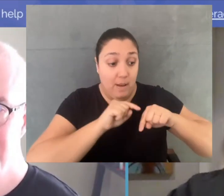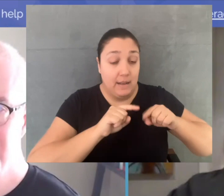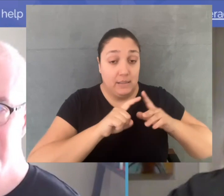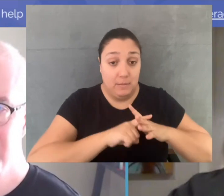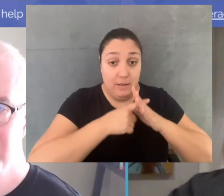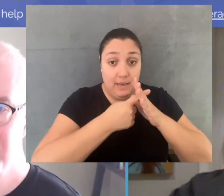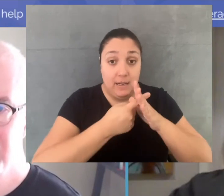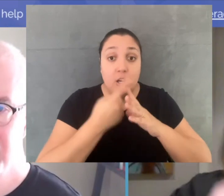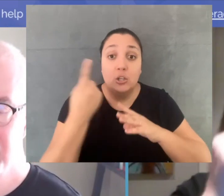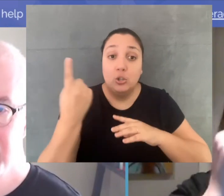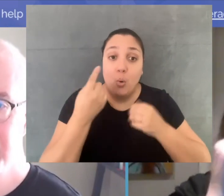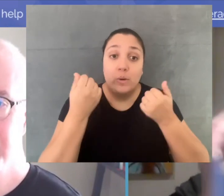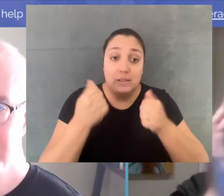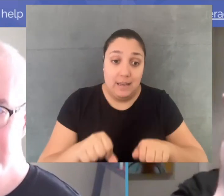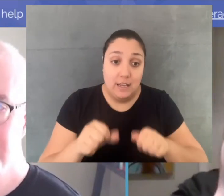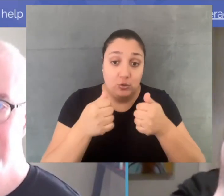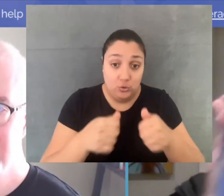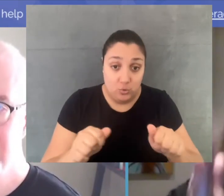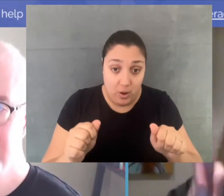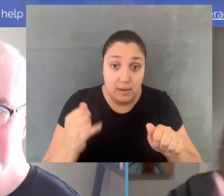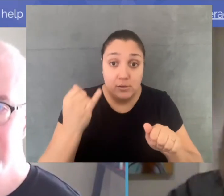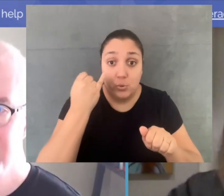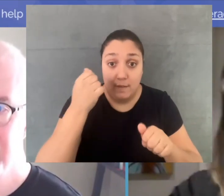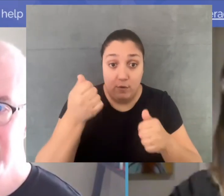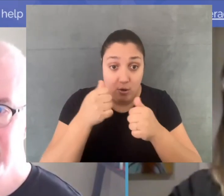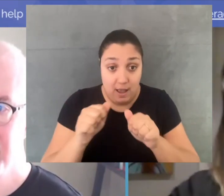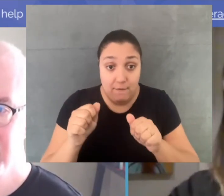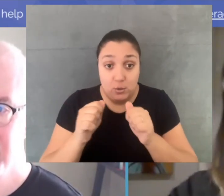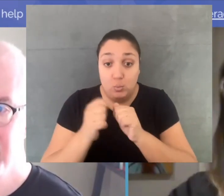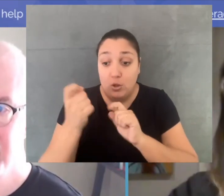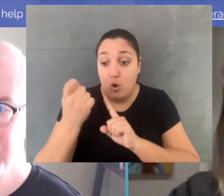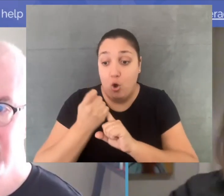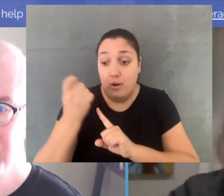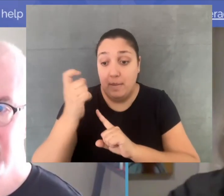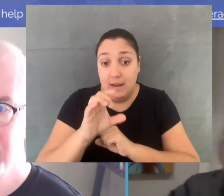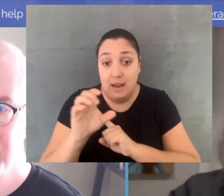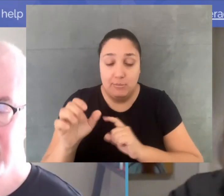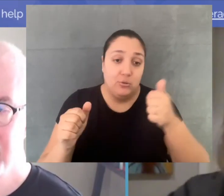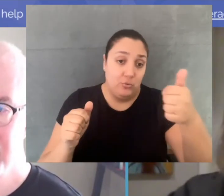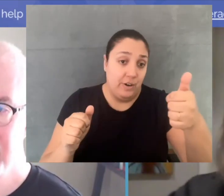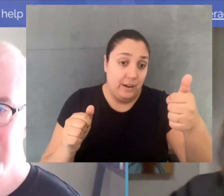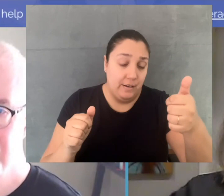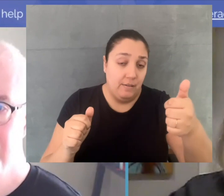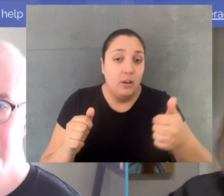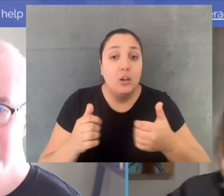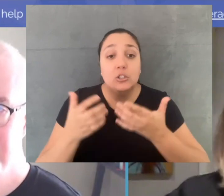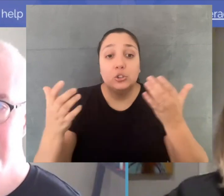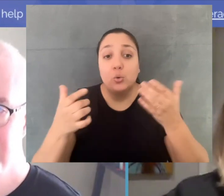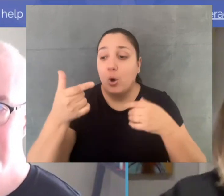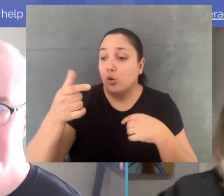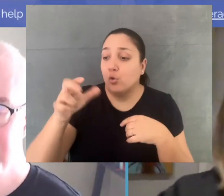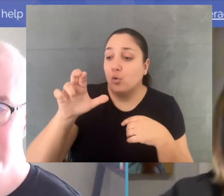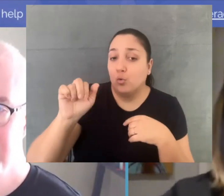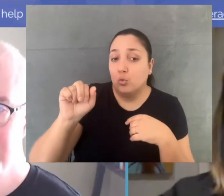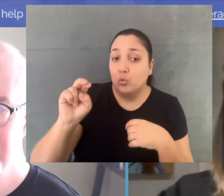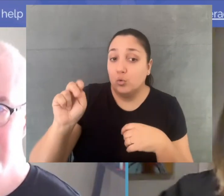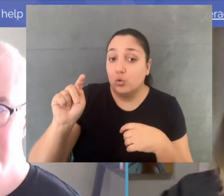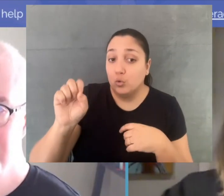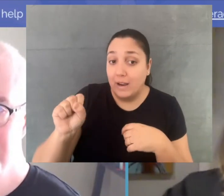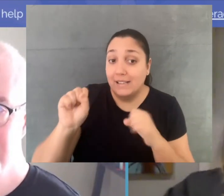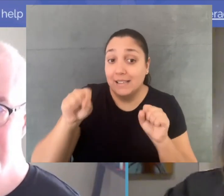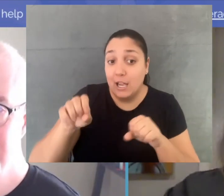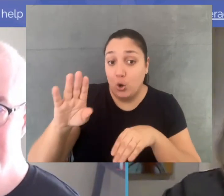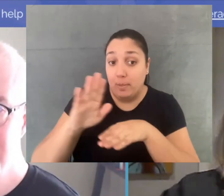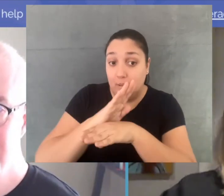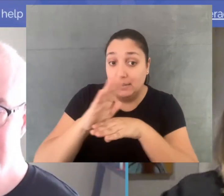you could go back to the beginning, you can always make the effort. So if your effort starts with automatic captioning, great. Now, what grants can your business